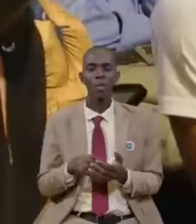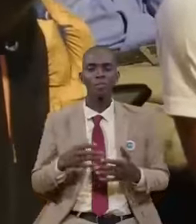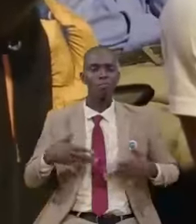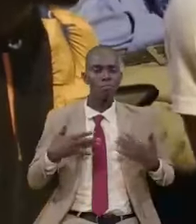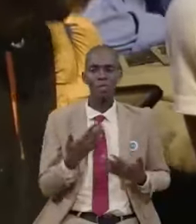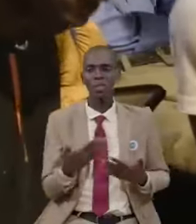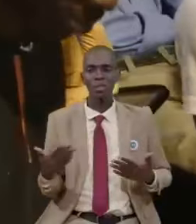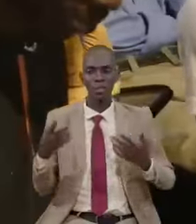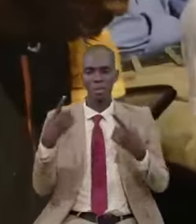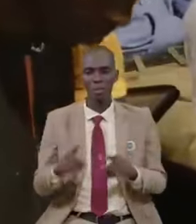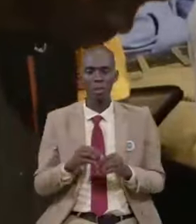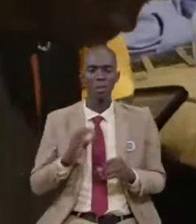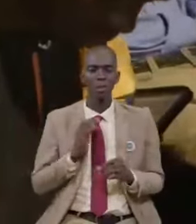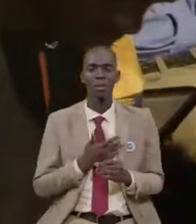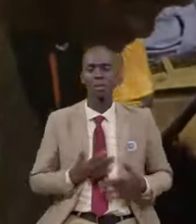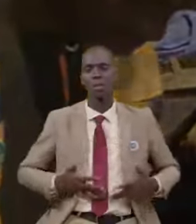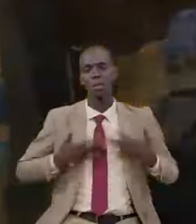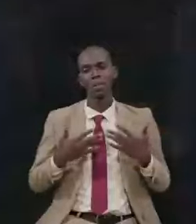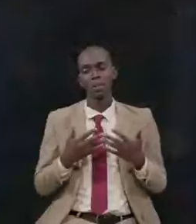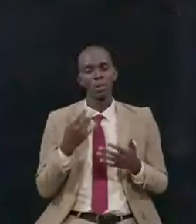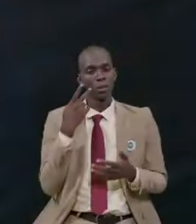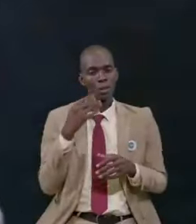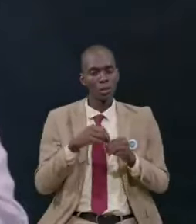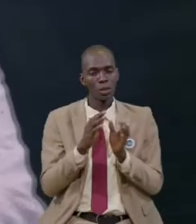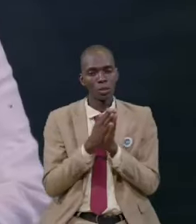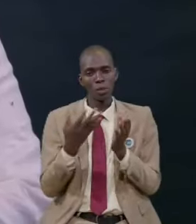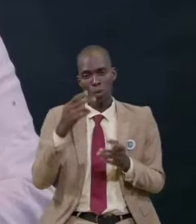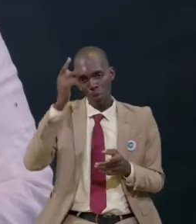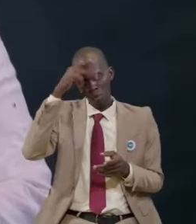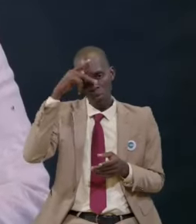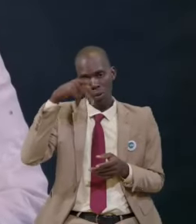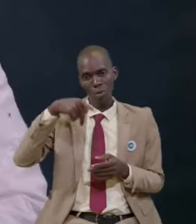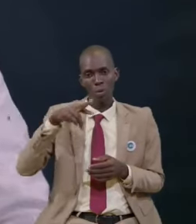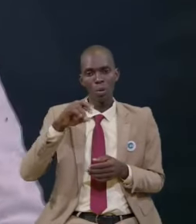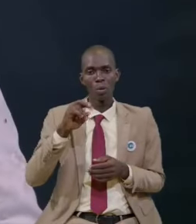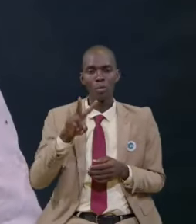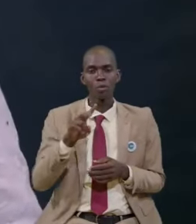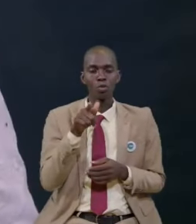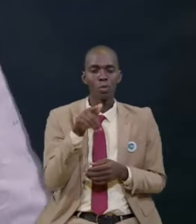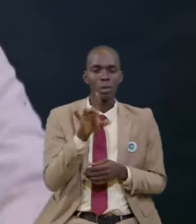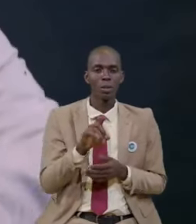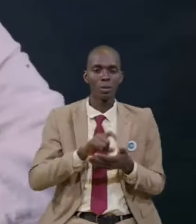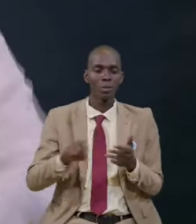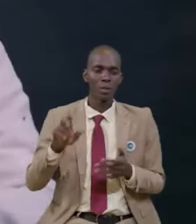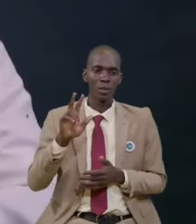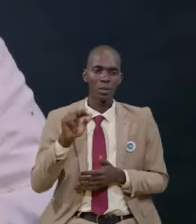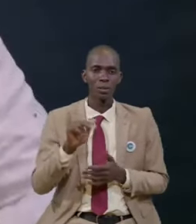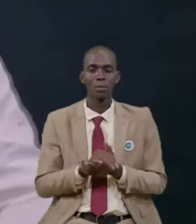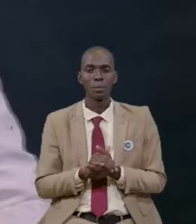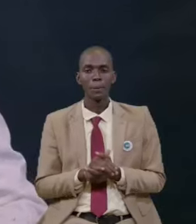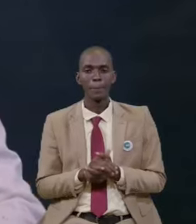in Proverbs chapter 28, verse 13, he that covereth